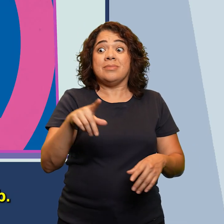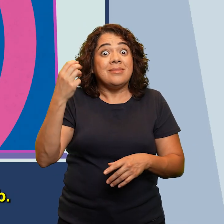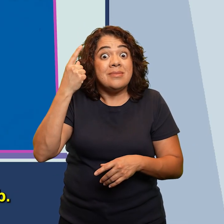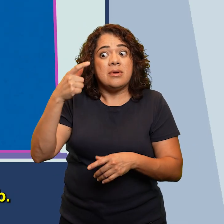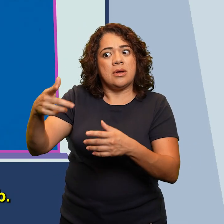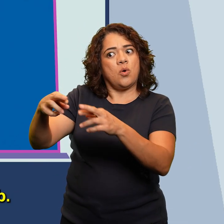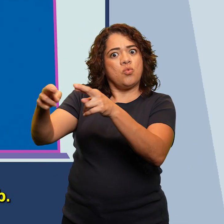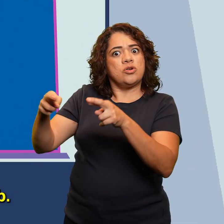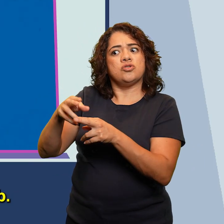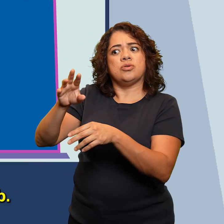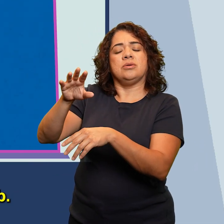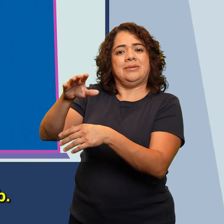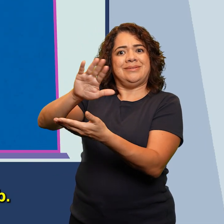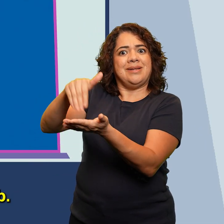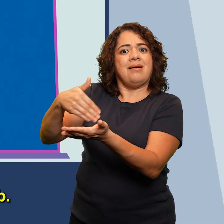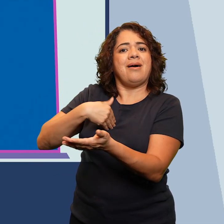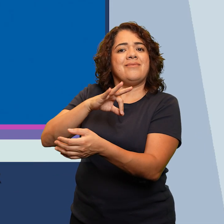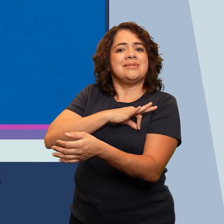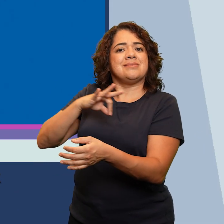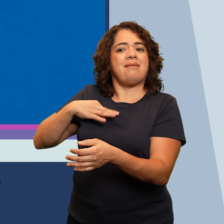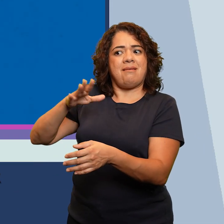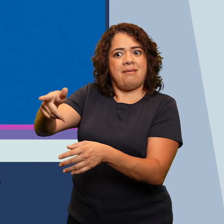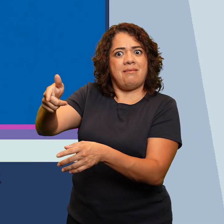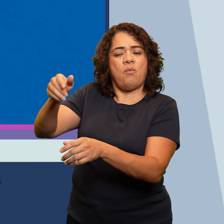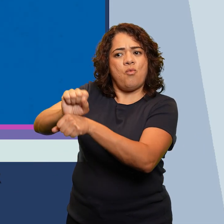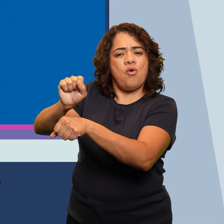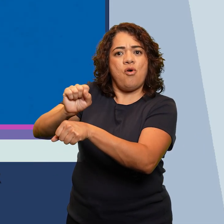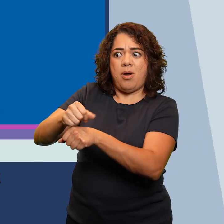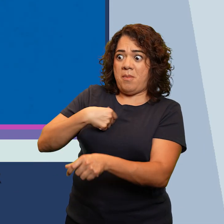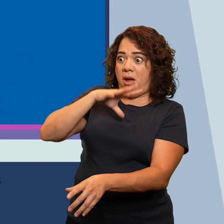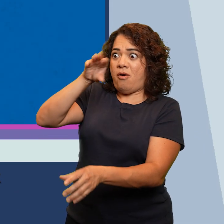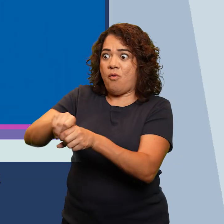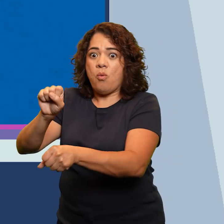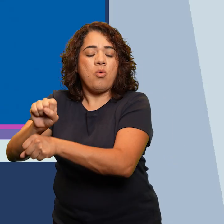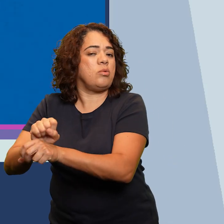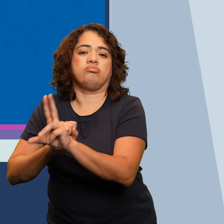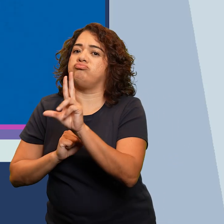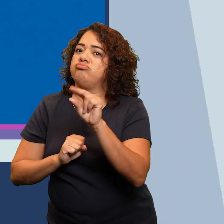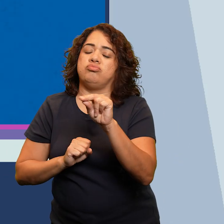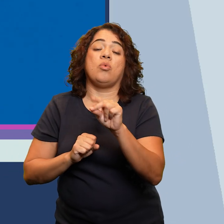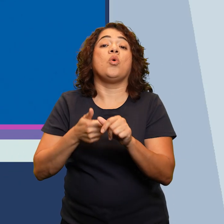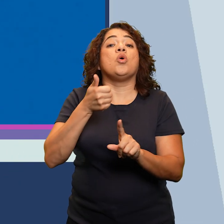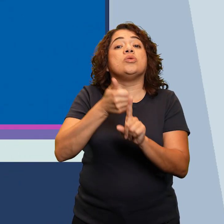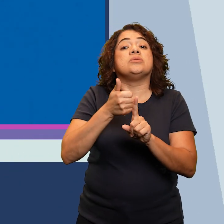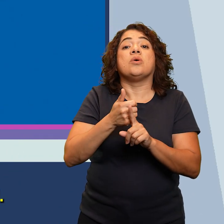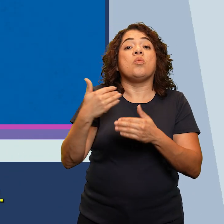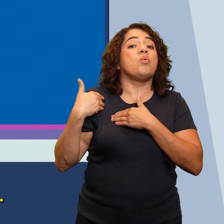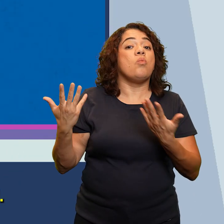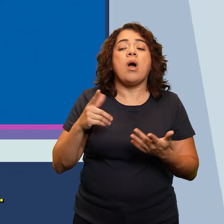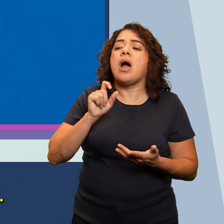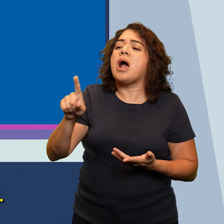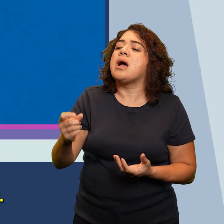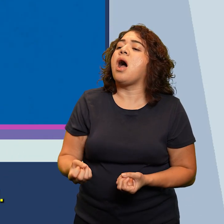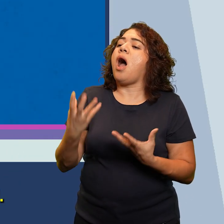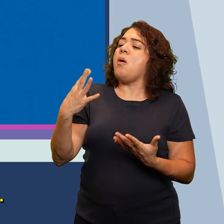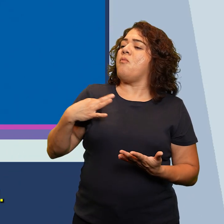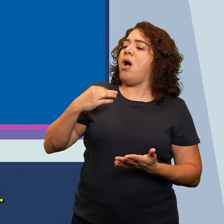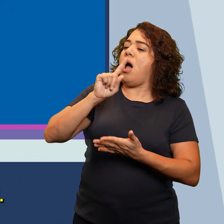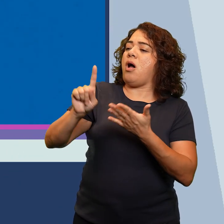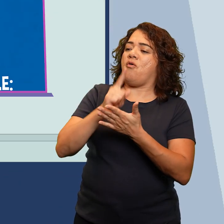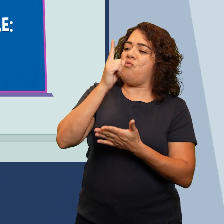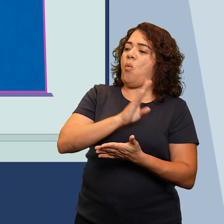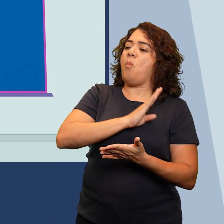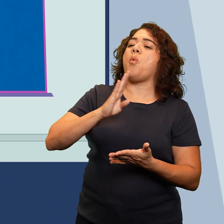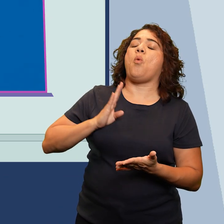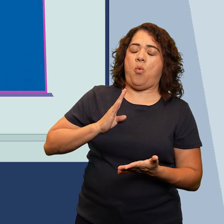full-time, this is not your full-time job. However, you should ask your regional center approximately how many hours a month board members are usually required to